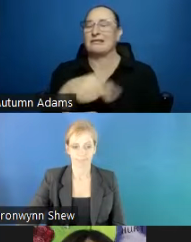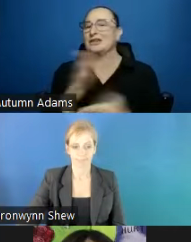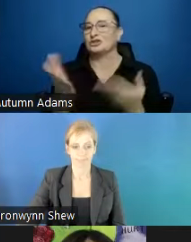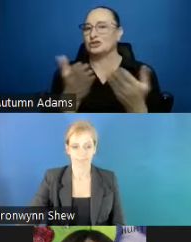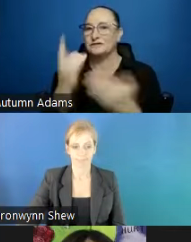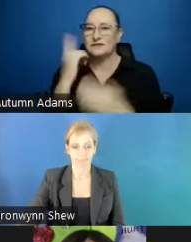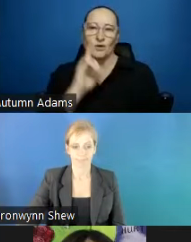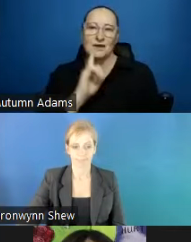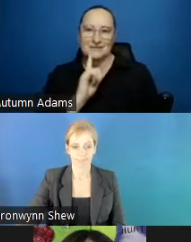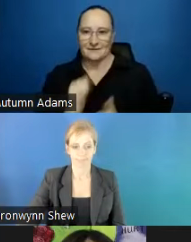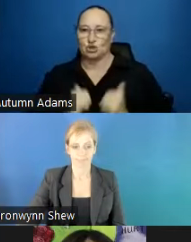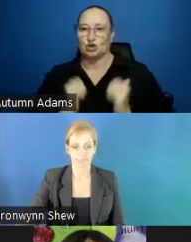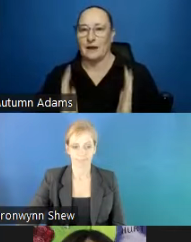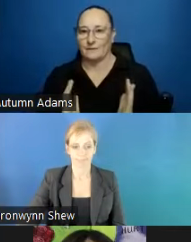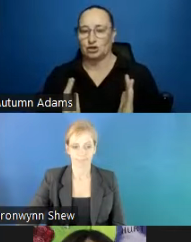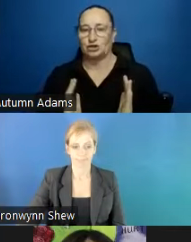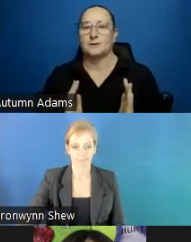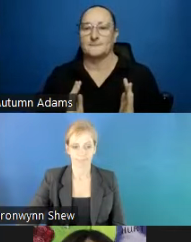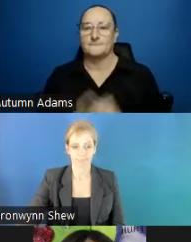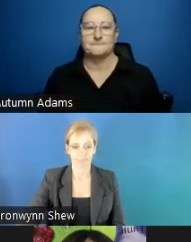deaf survivors.